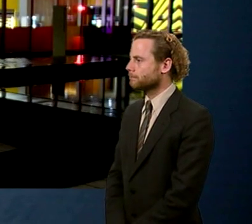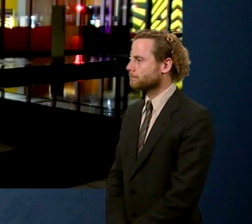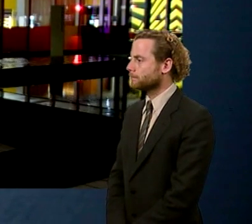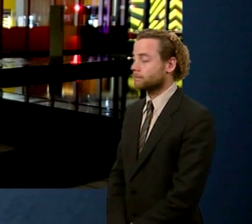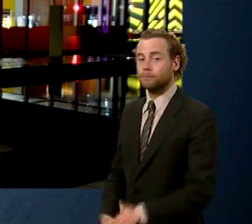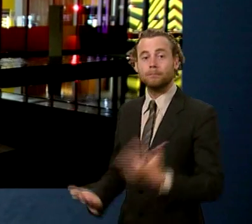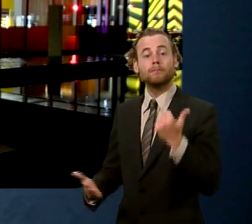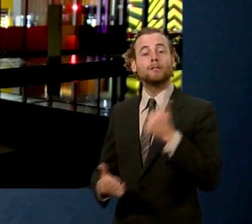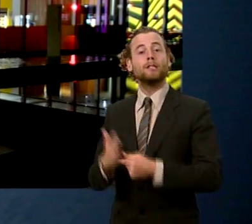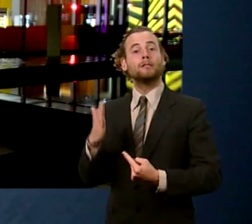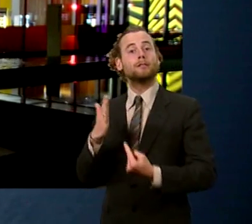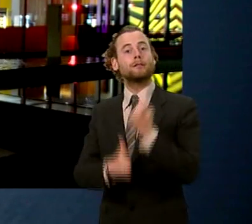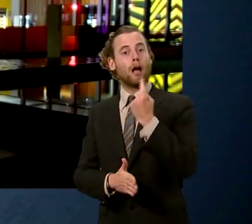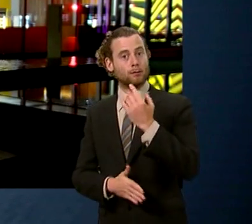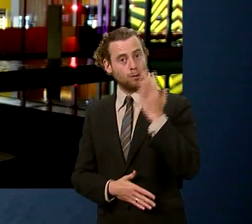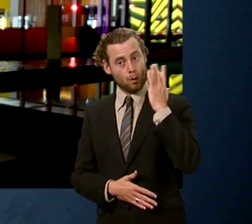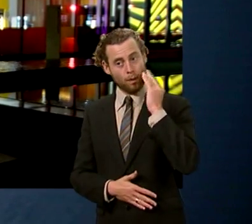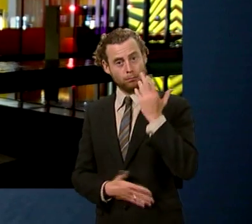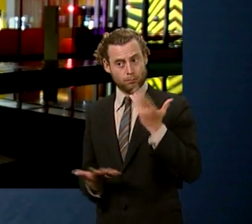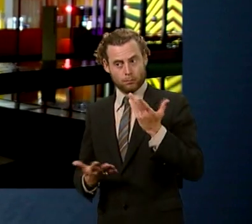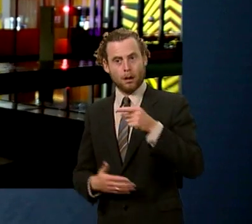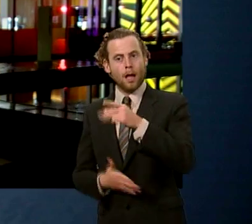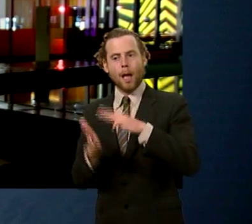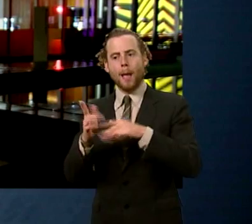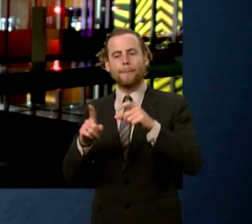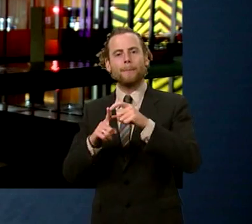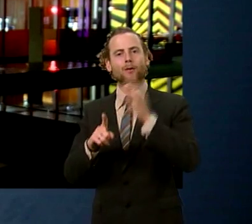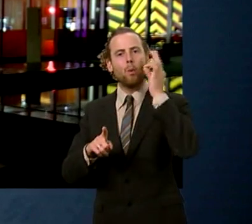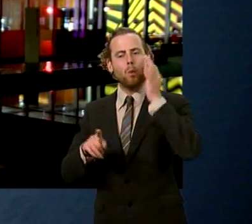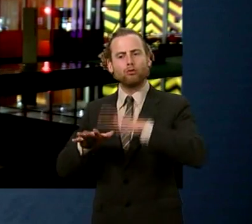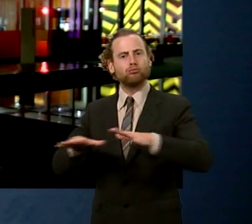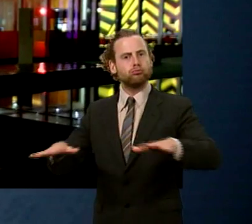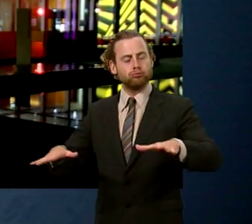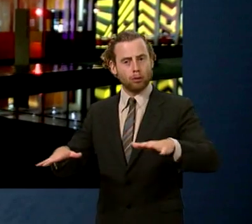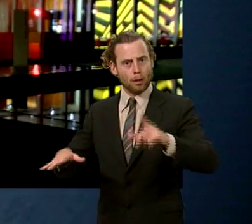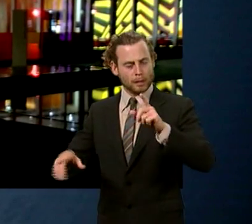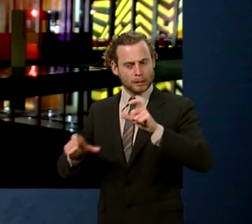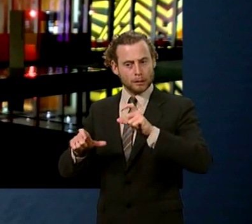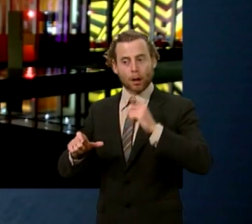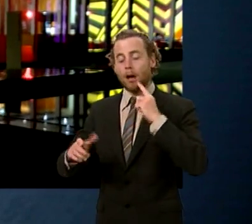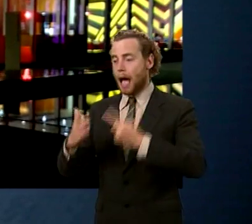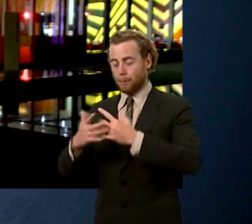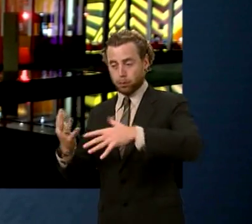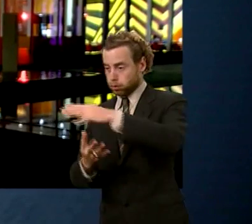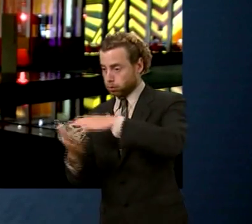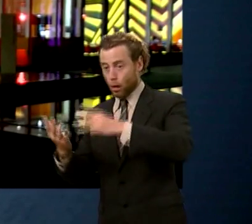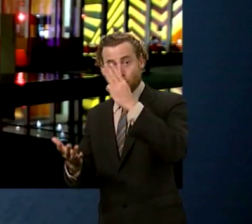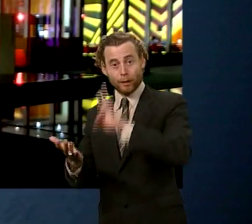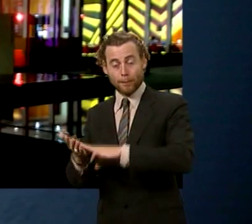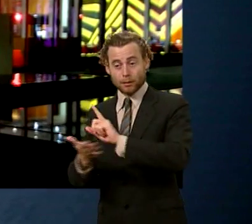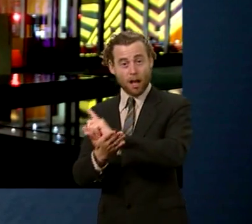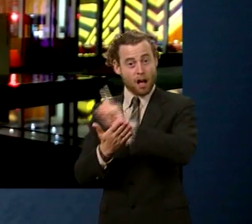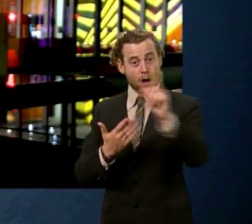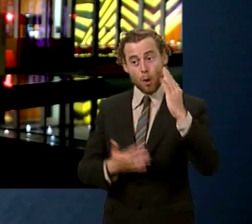It all started in the calm blue waters of the Med, but 3 months on, the global storm over Israel's blockade of